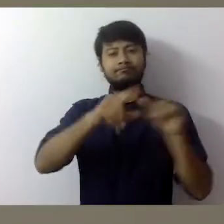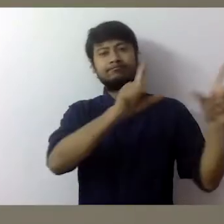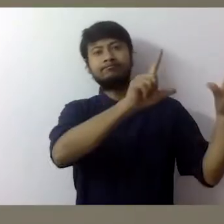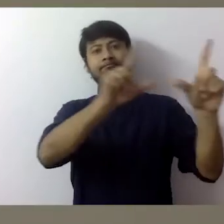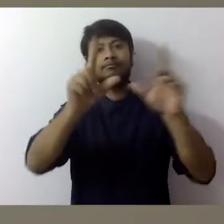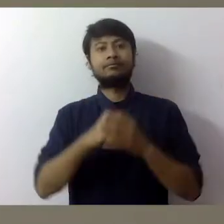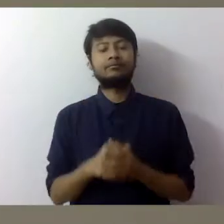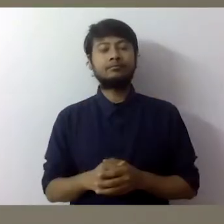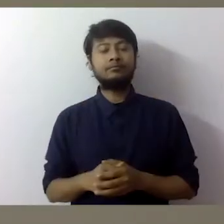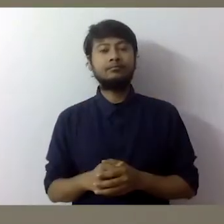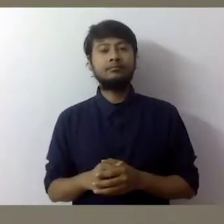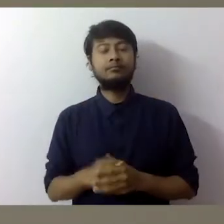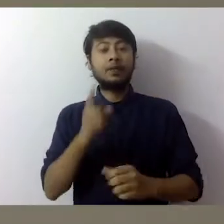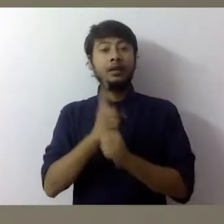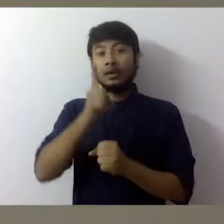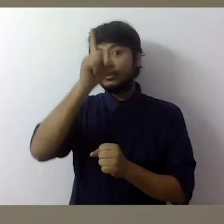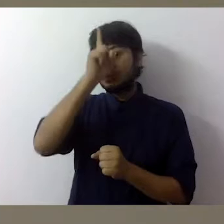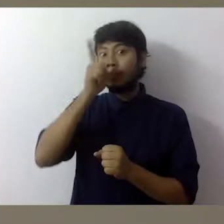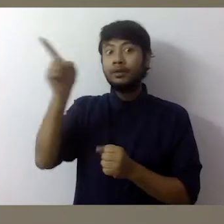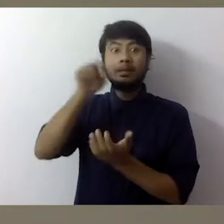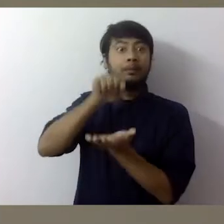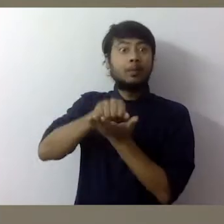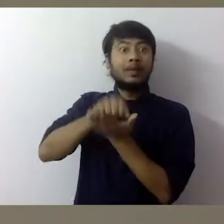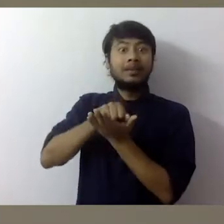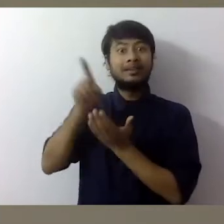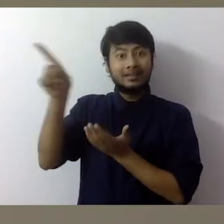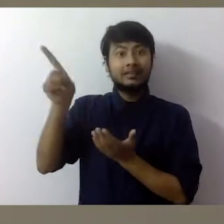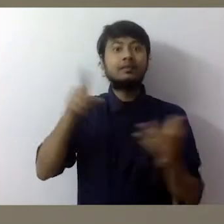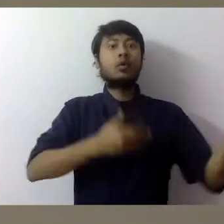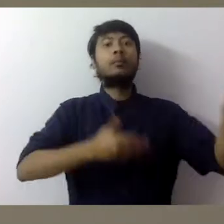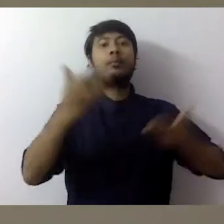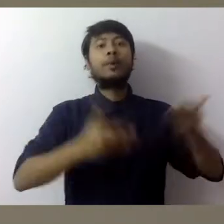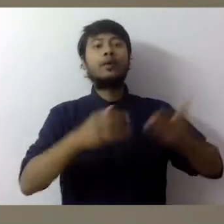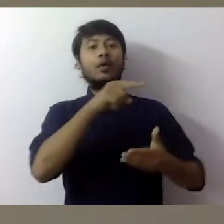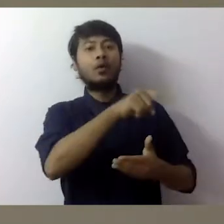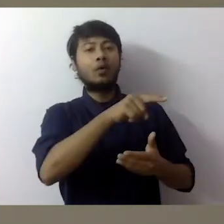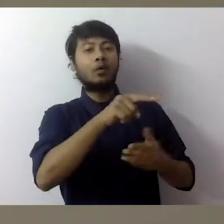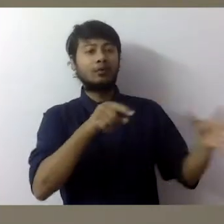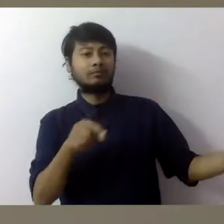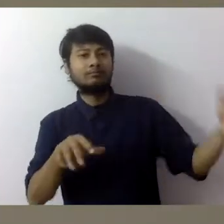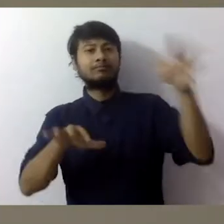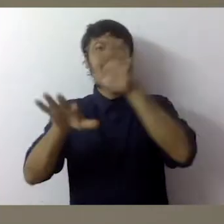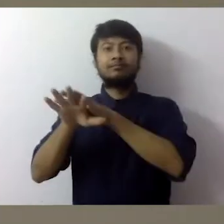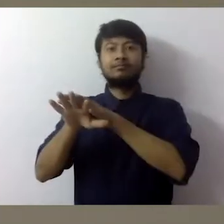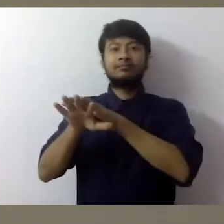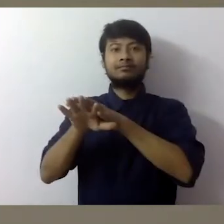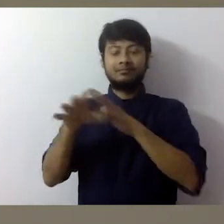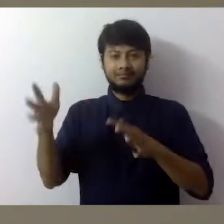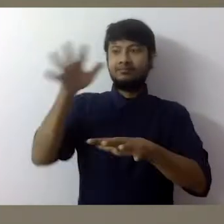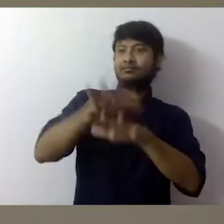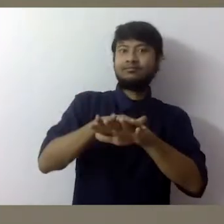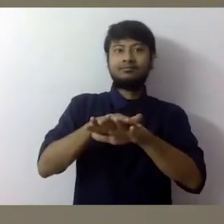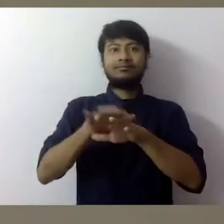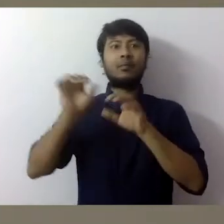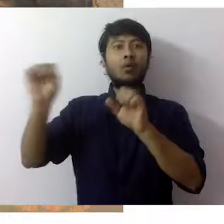as a background were used with images of characters from Bengali prints and juxtaposed against these quasi-mythic and